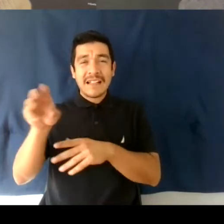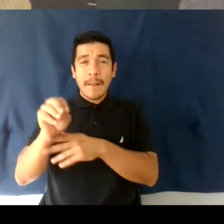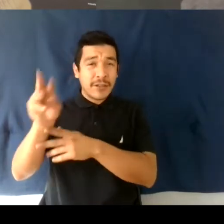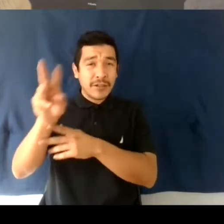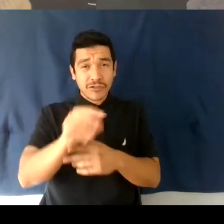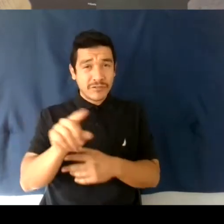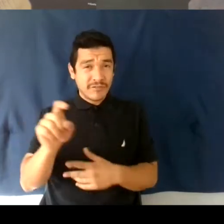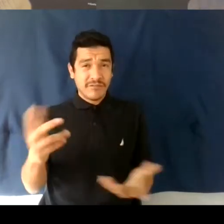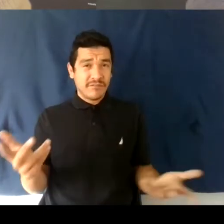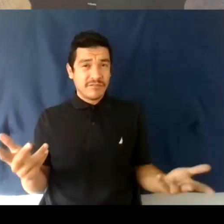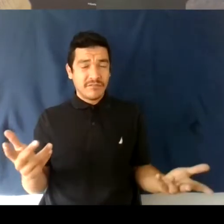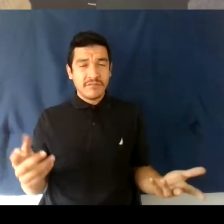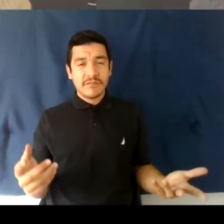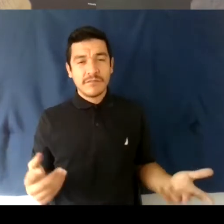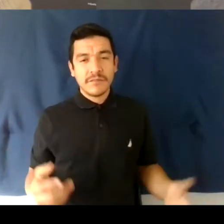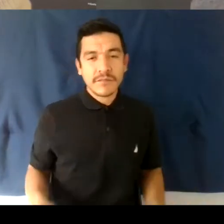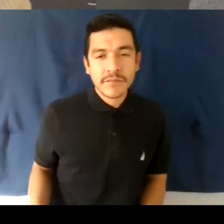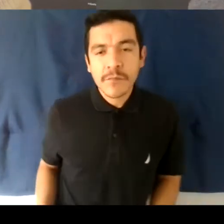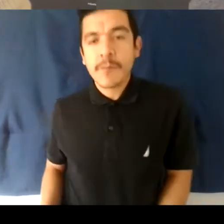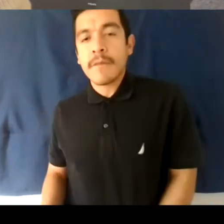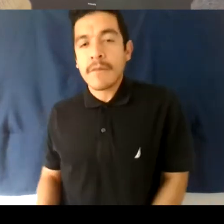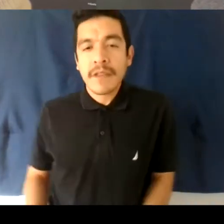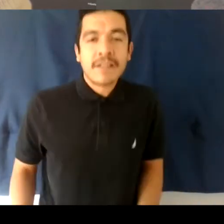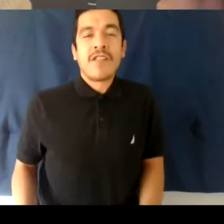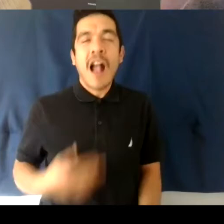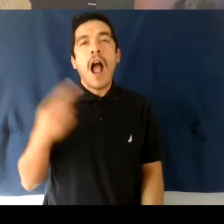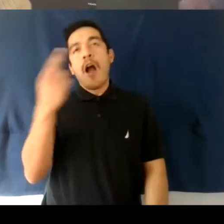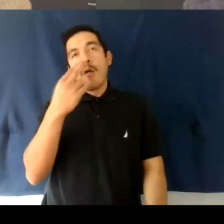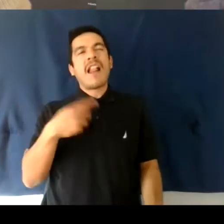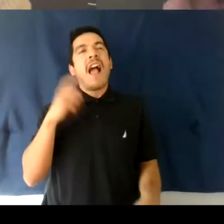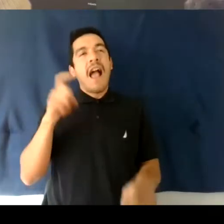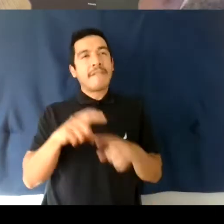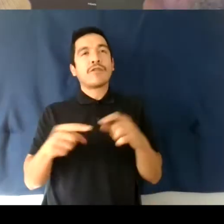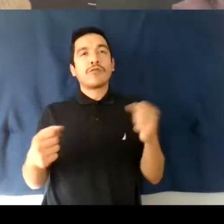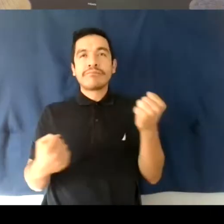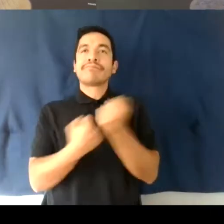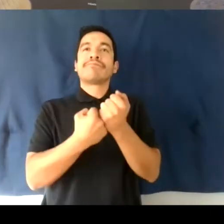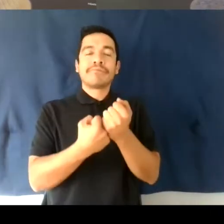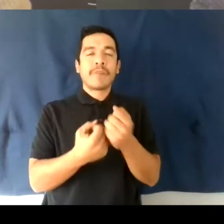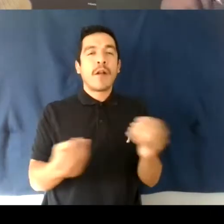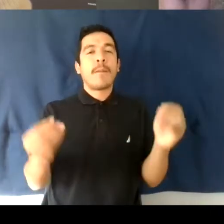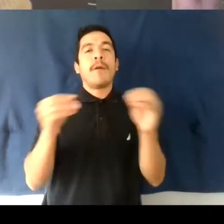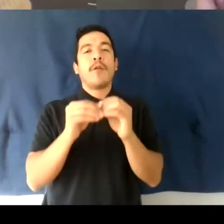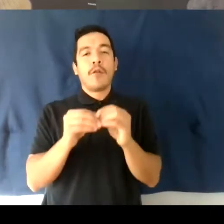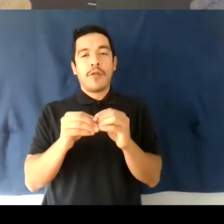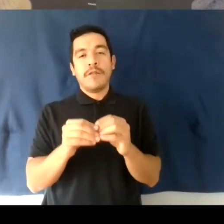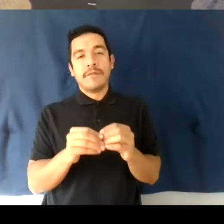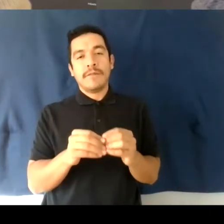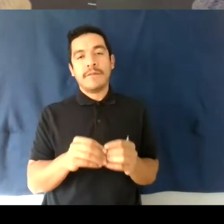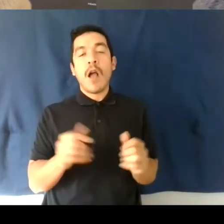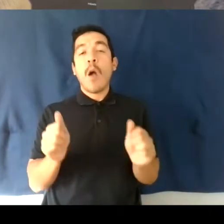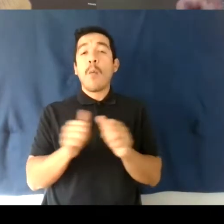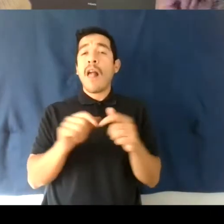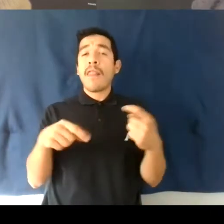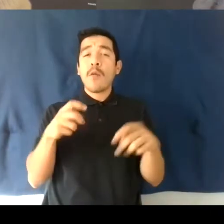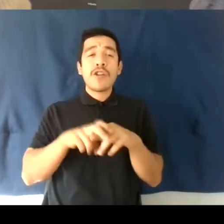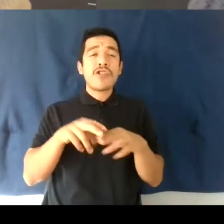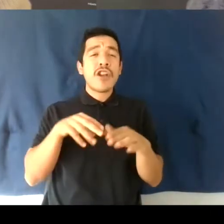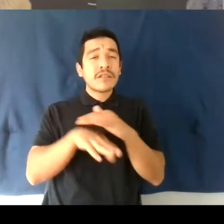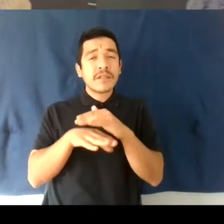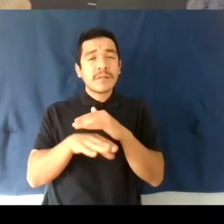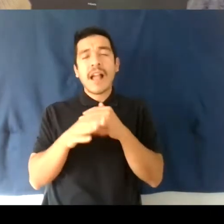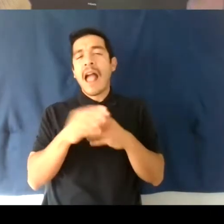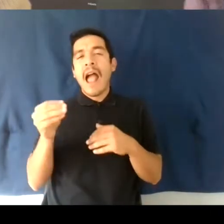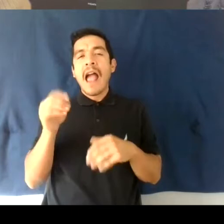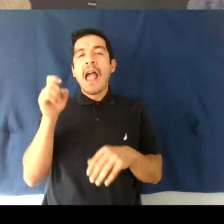like, we have more work to do. And so I think from there, it was just with the wheelchair accessibility and having